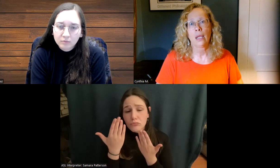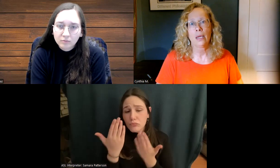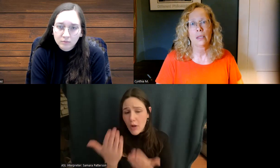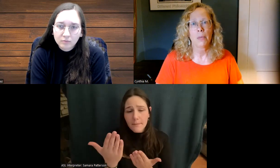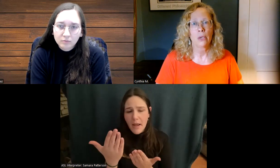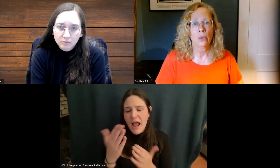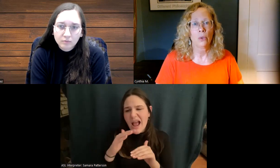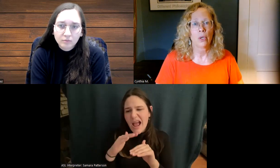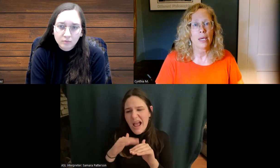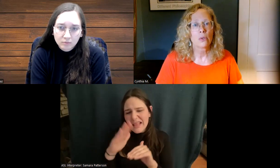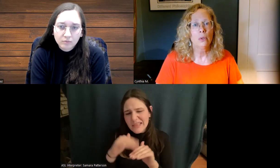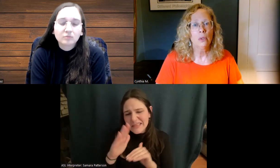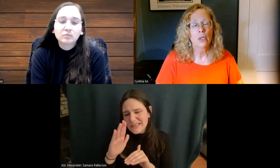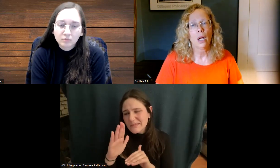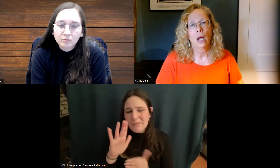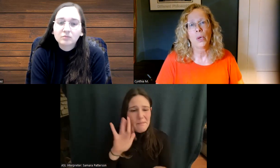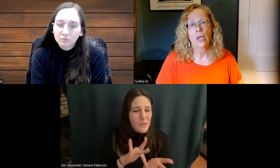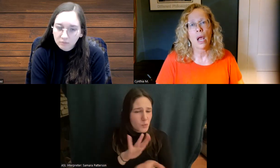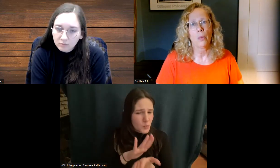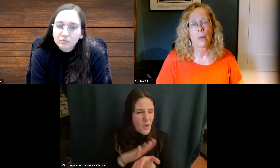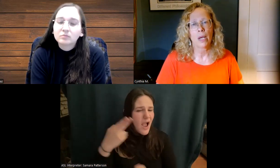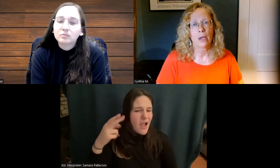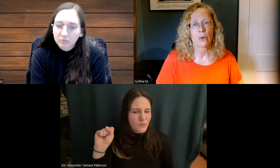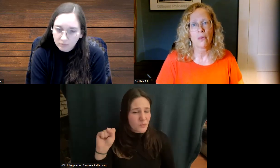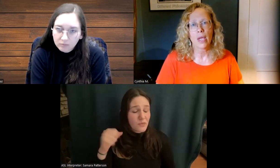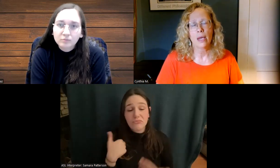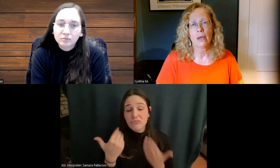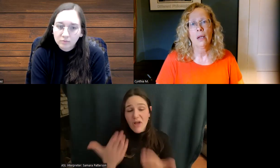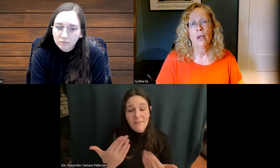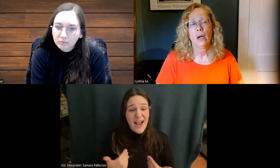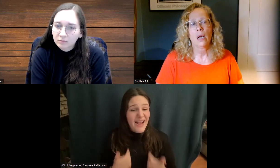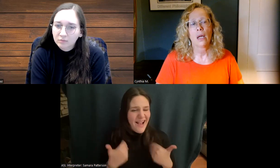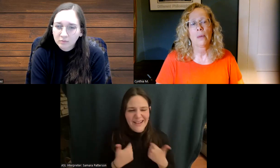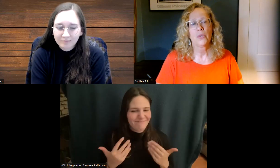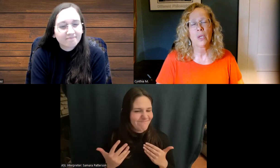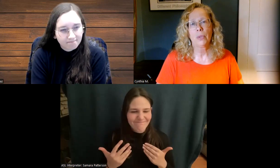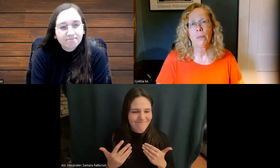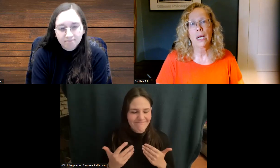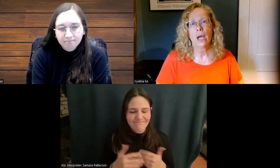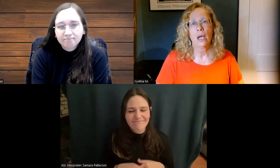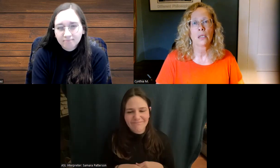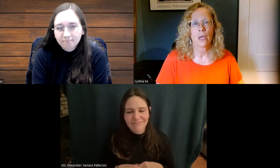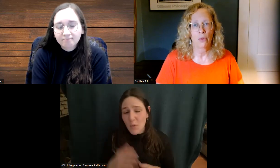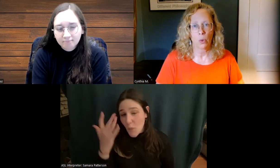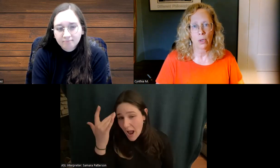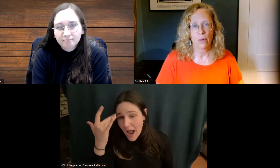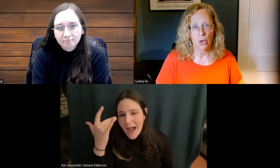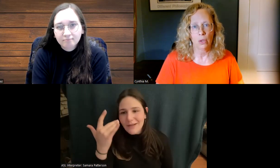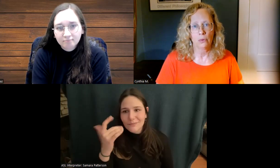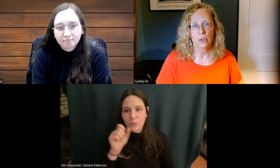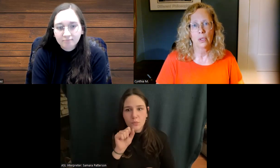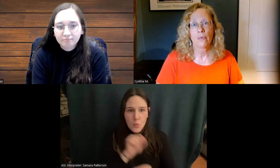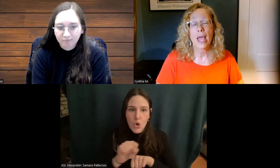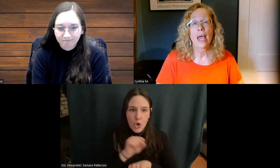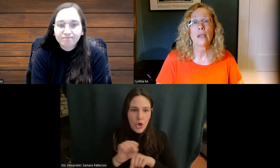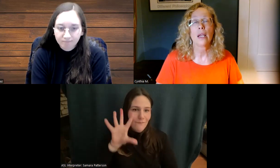at least middle or high school. I would not recommend younger than that, simply because of the work